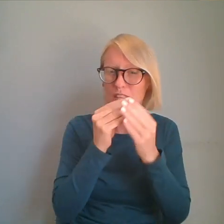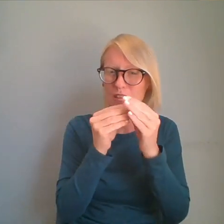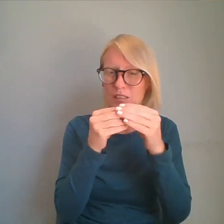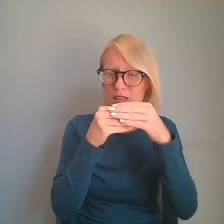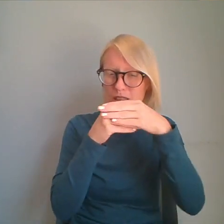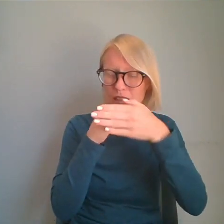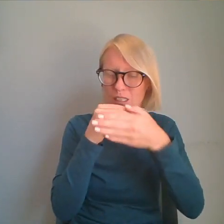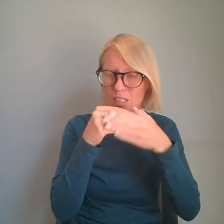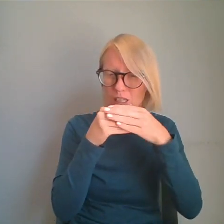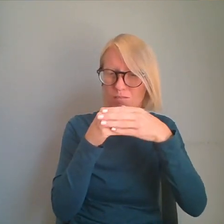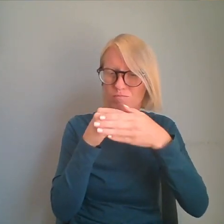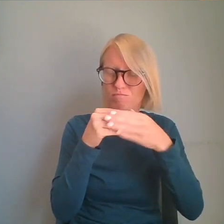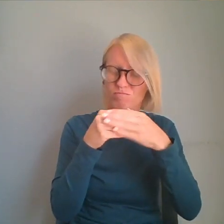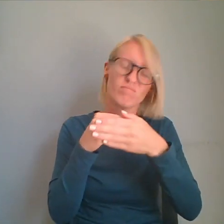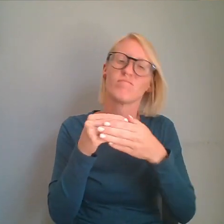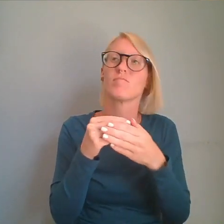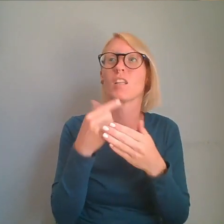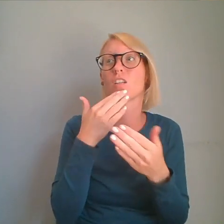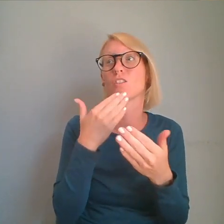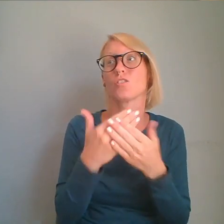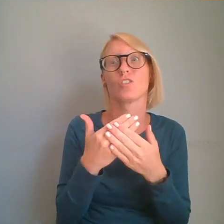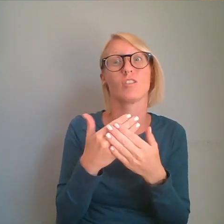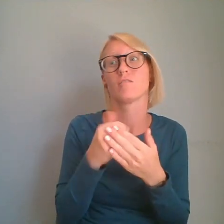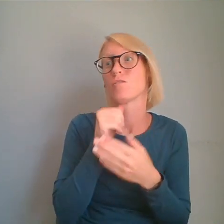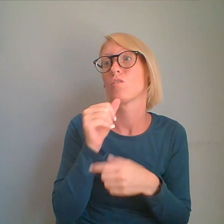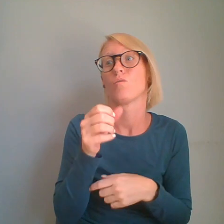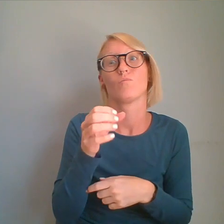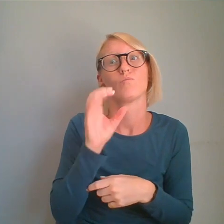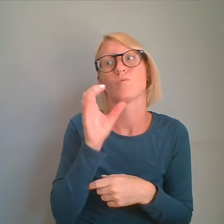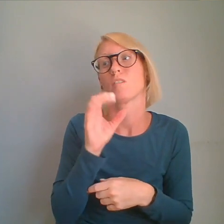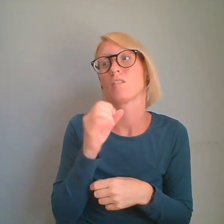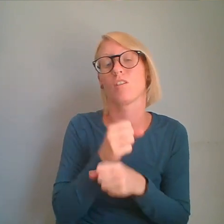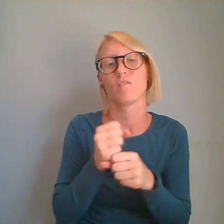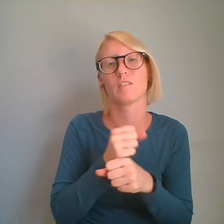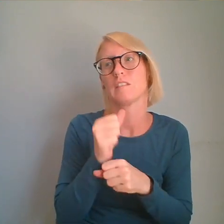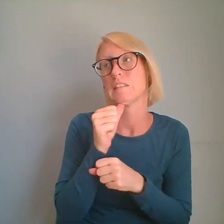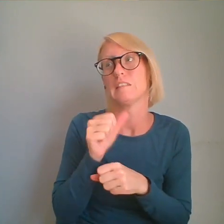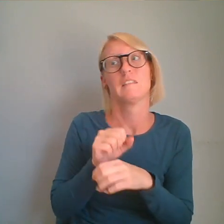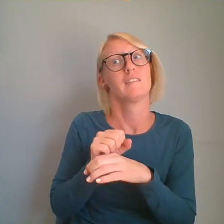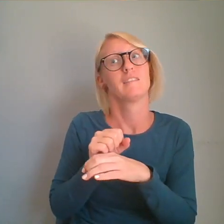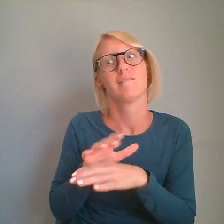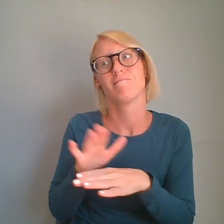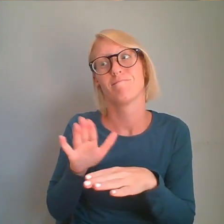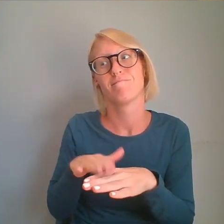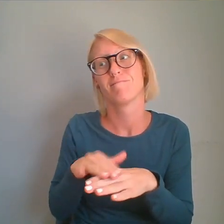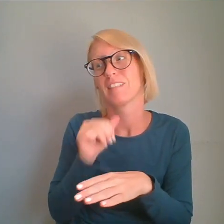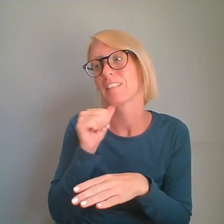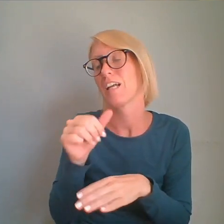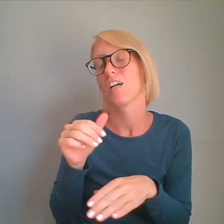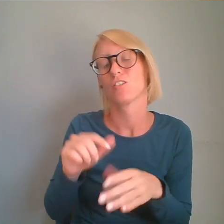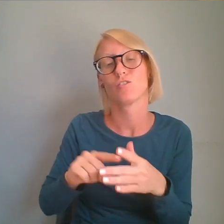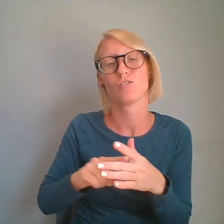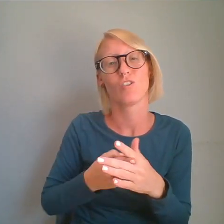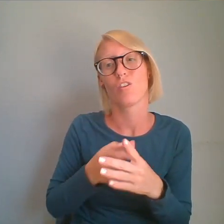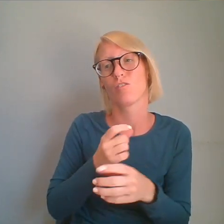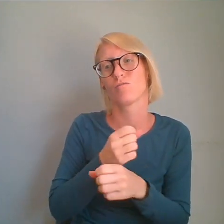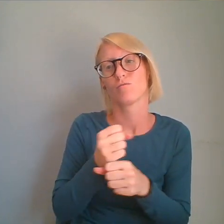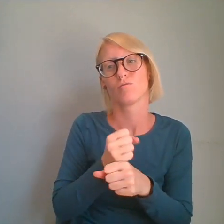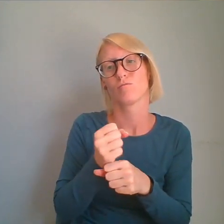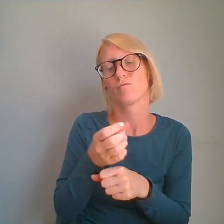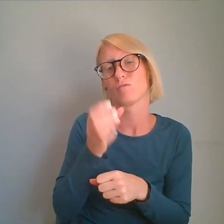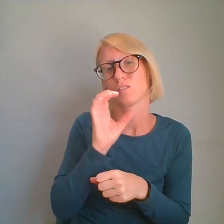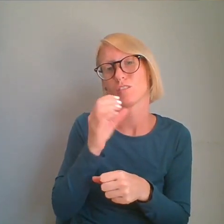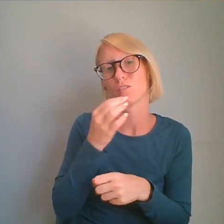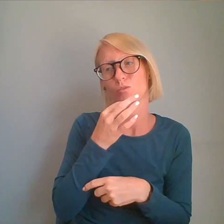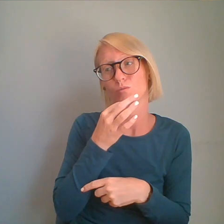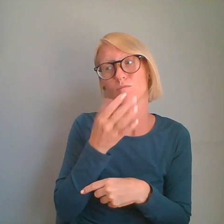drink coffee. I would not advise that you start anytime soon. Most people drink coffee, but I will